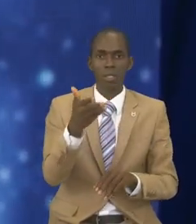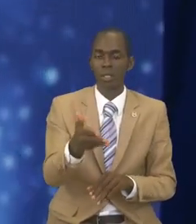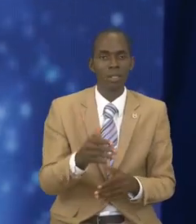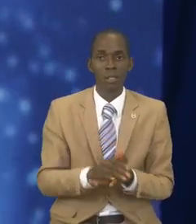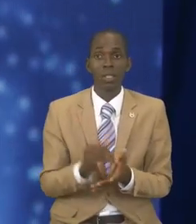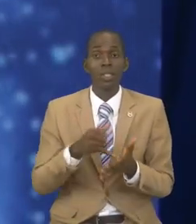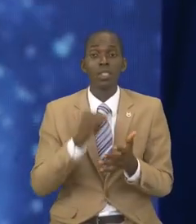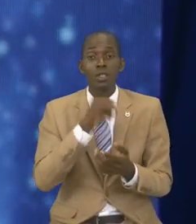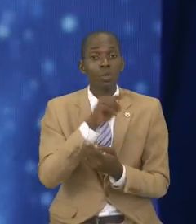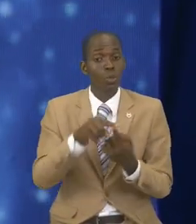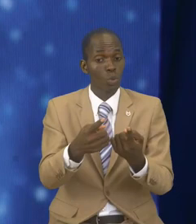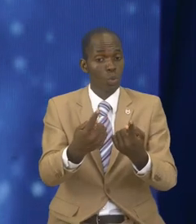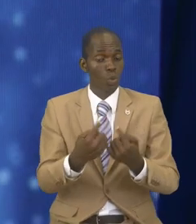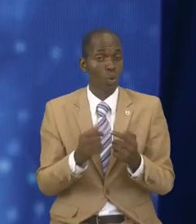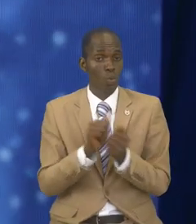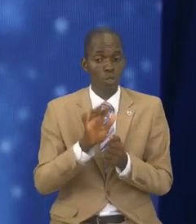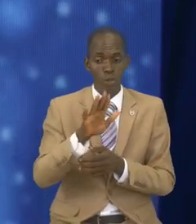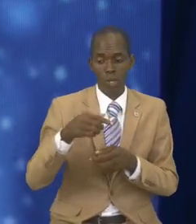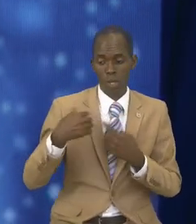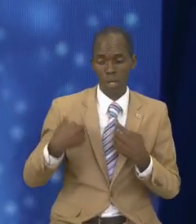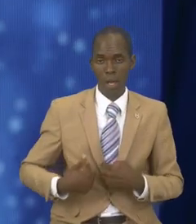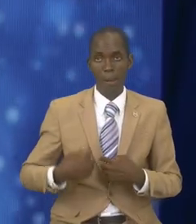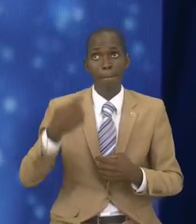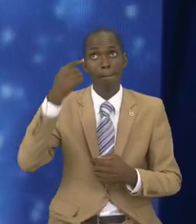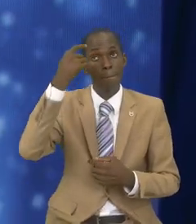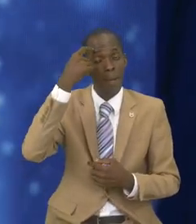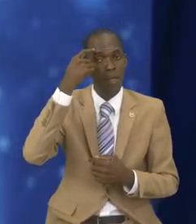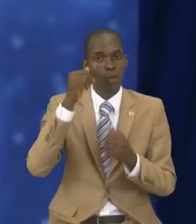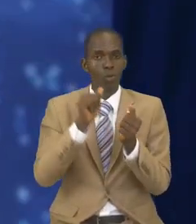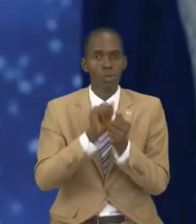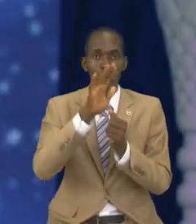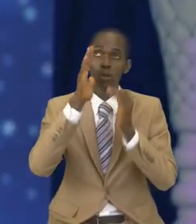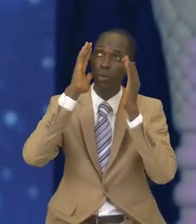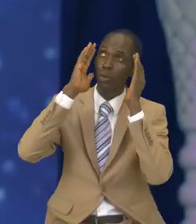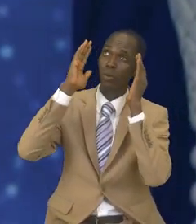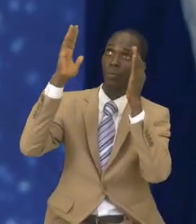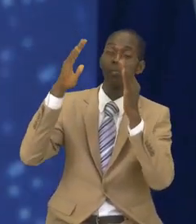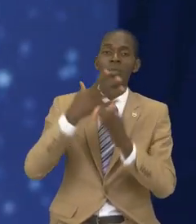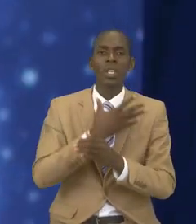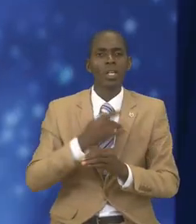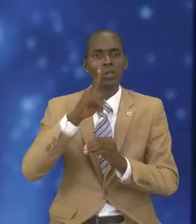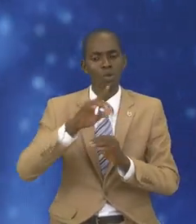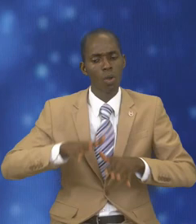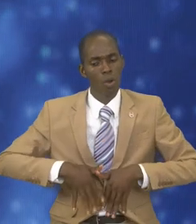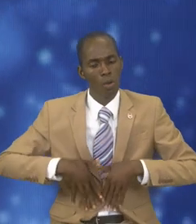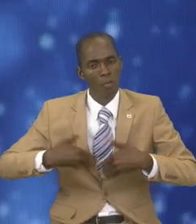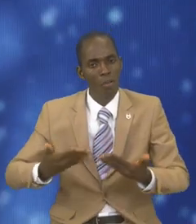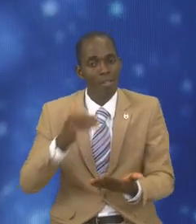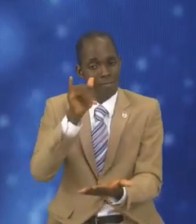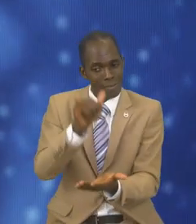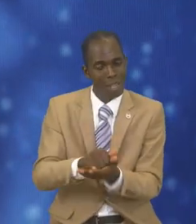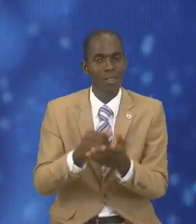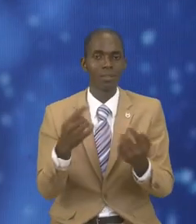come with your heart, with your mind, with your concentration, and you confess that sin, and